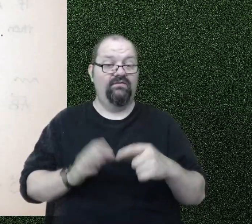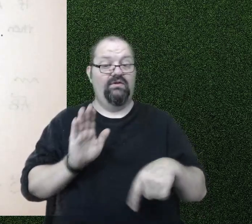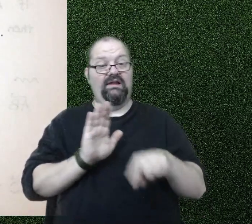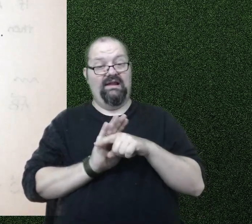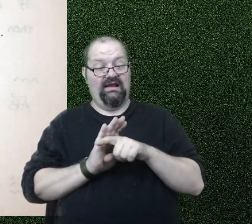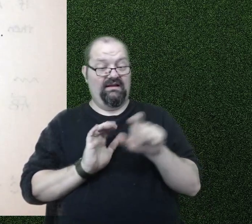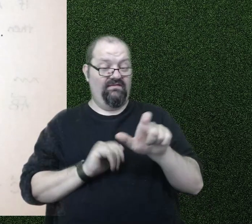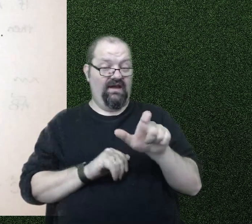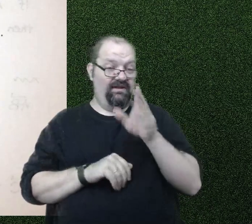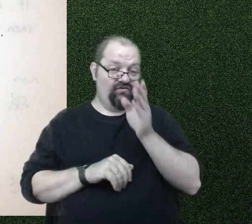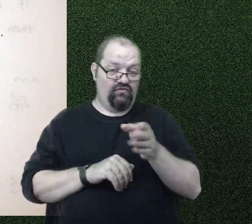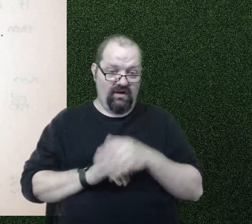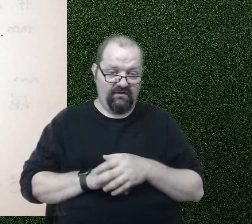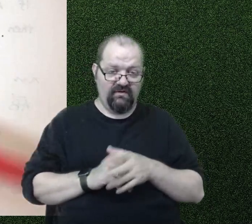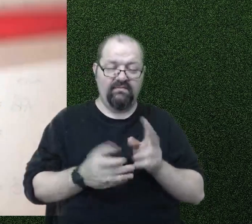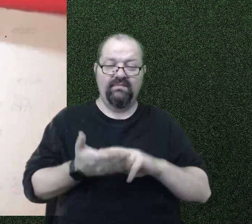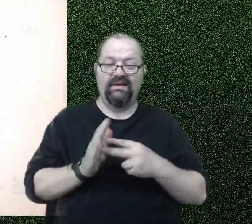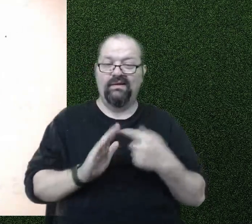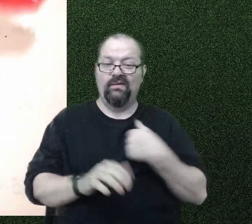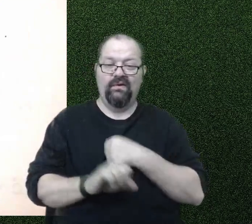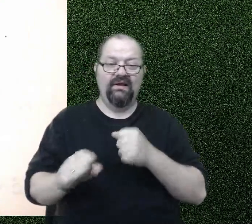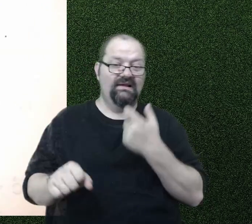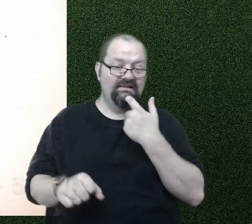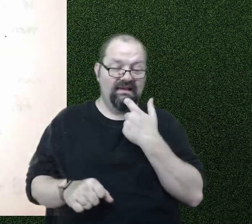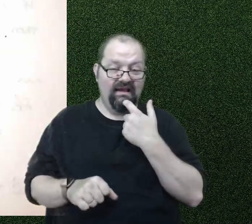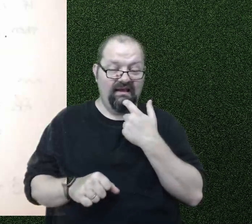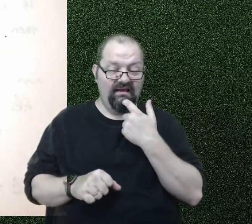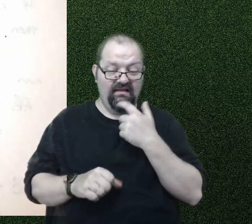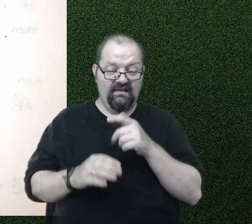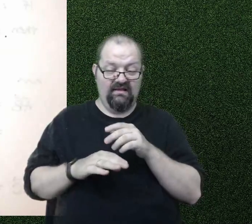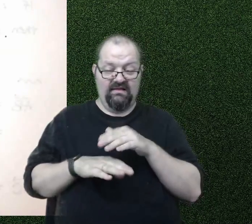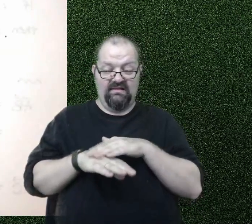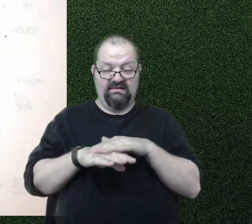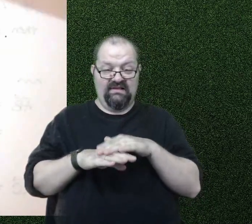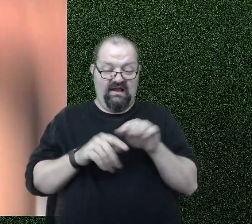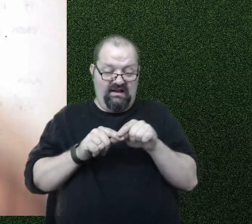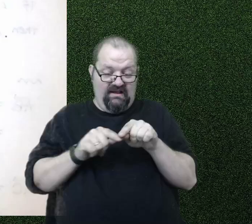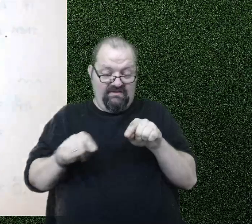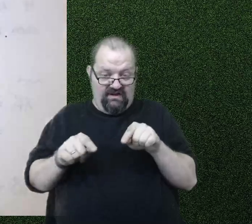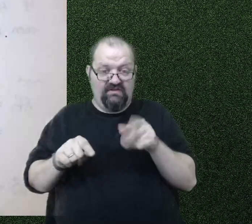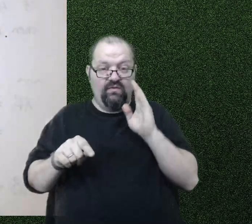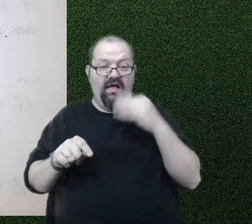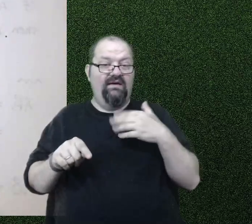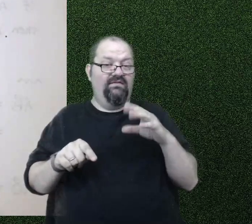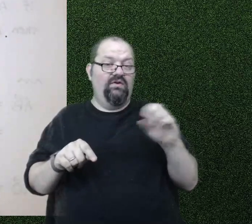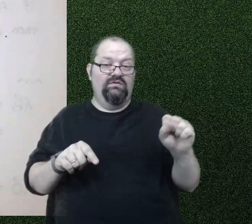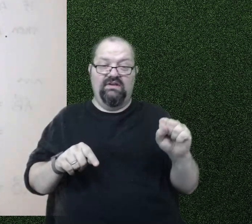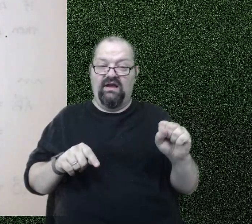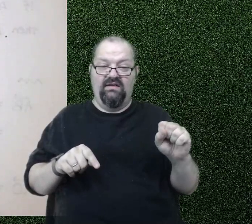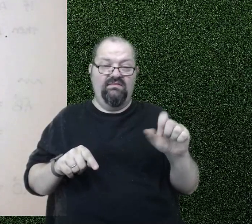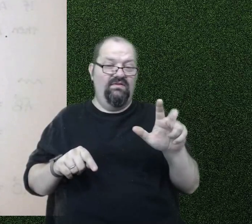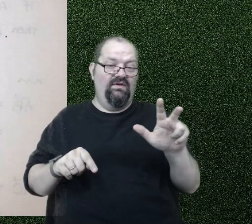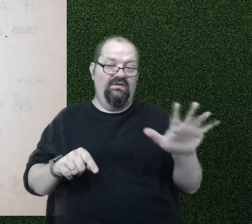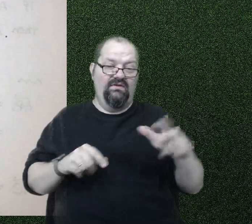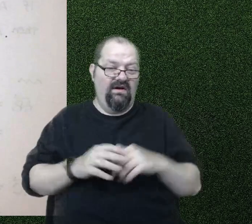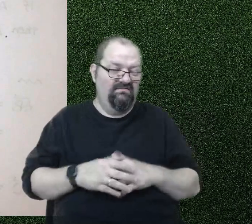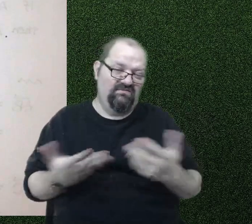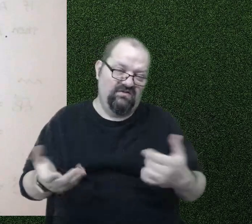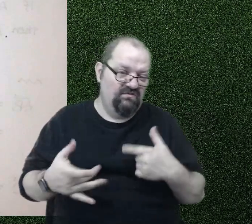direction, just say, well, the side that's adjacent to the 35 is going to get the cosine of 35.